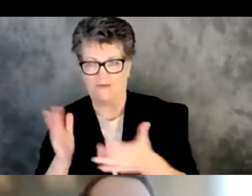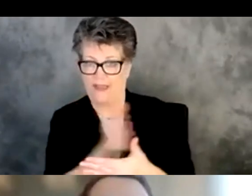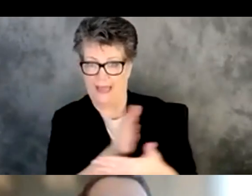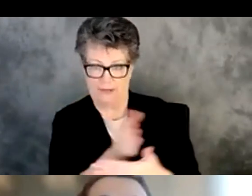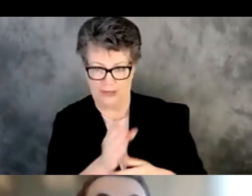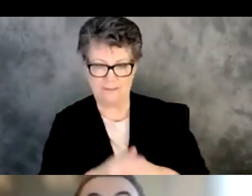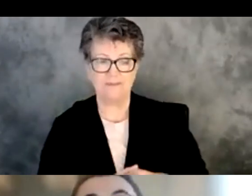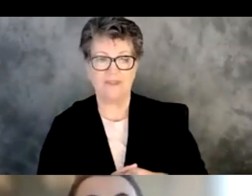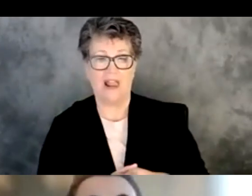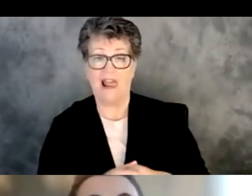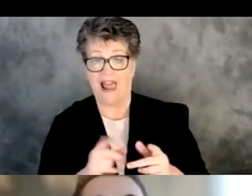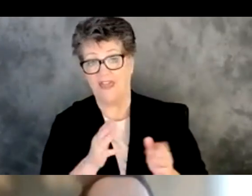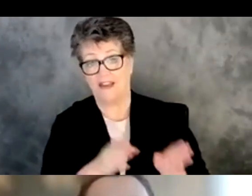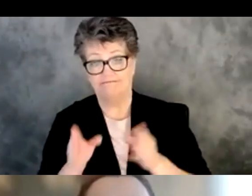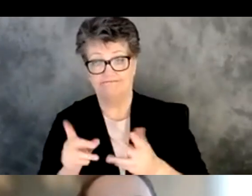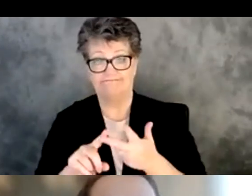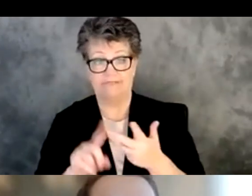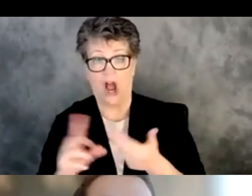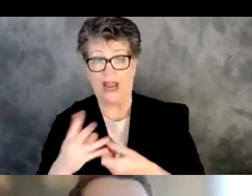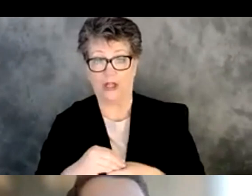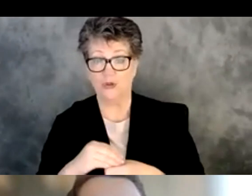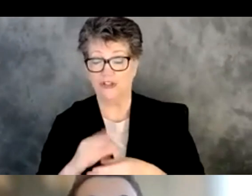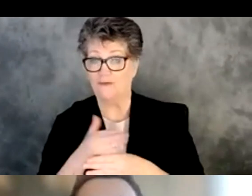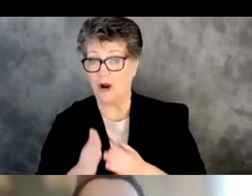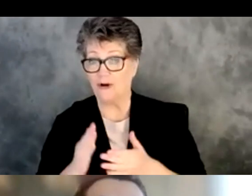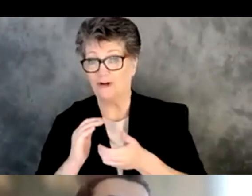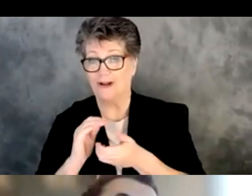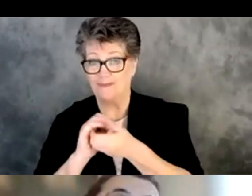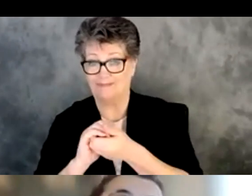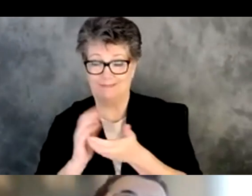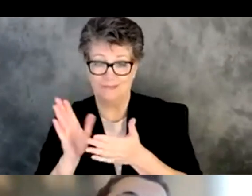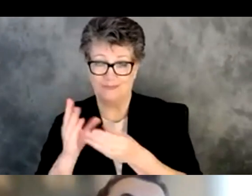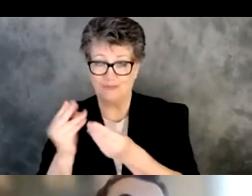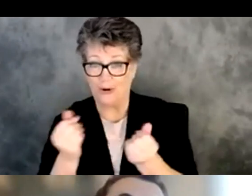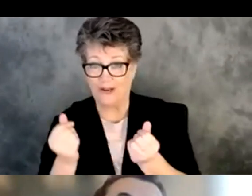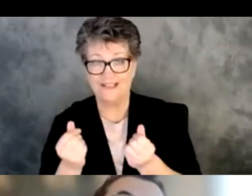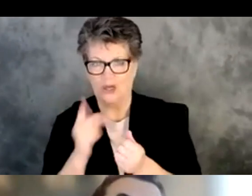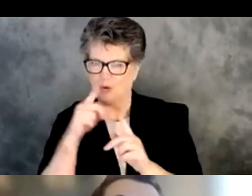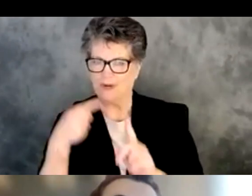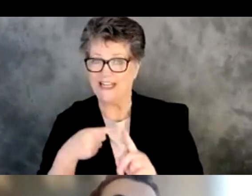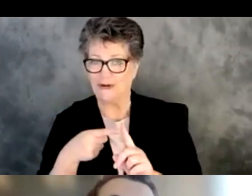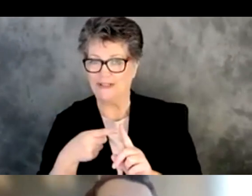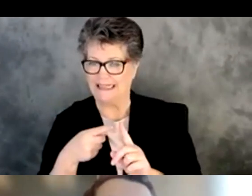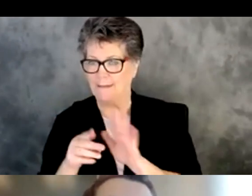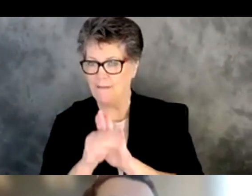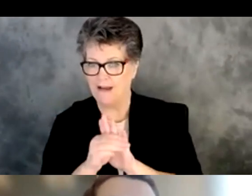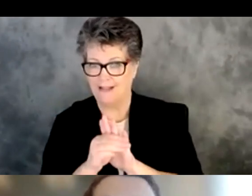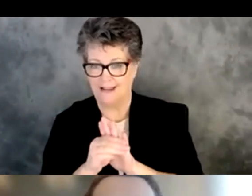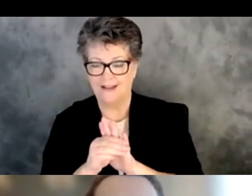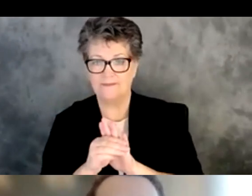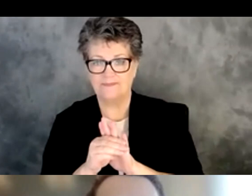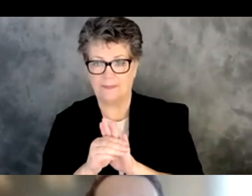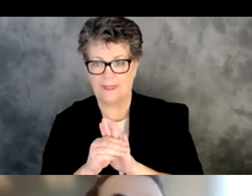between. And then we also have our inclusive partner properties, where we're particularly modeling